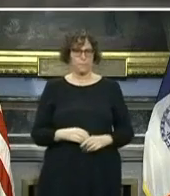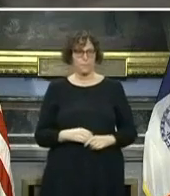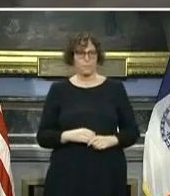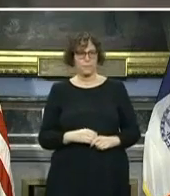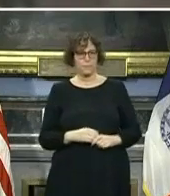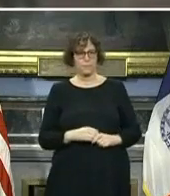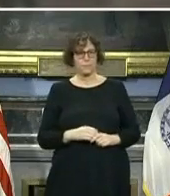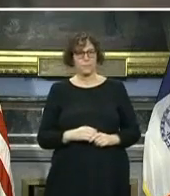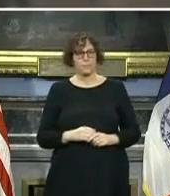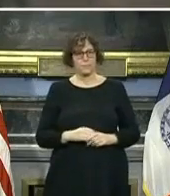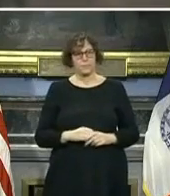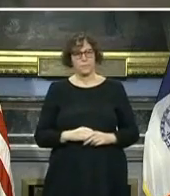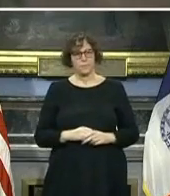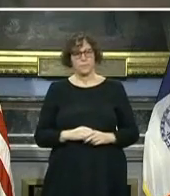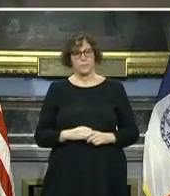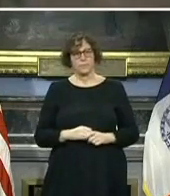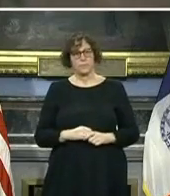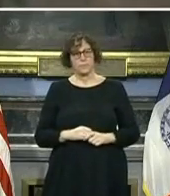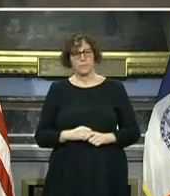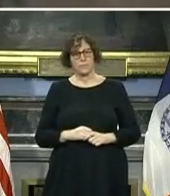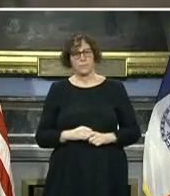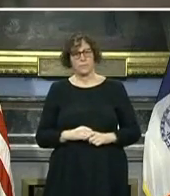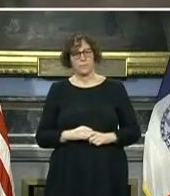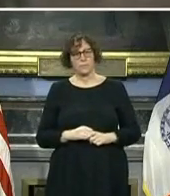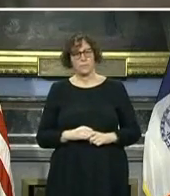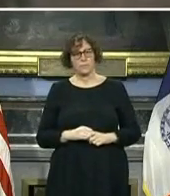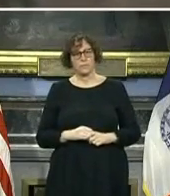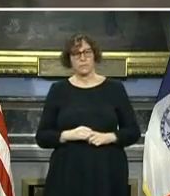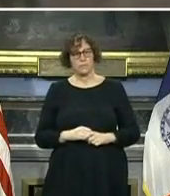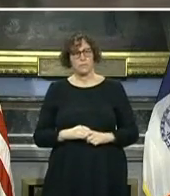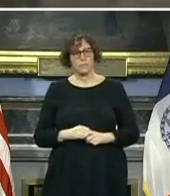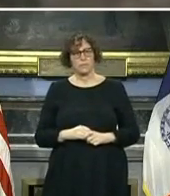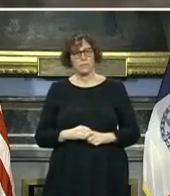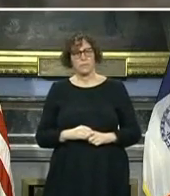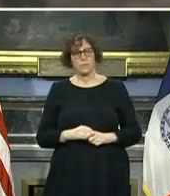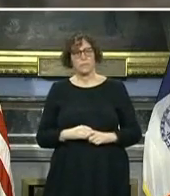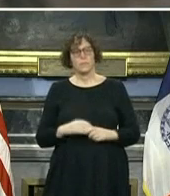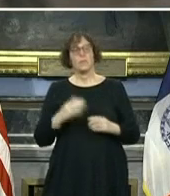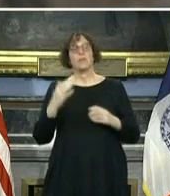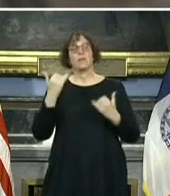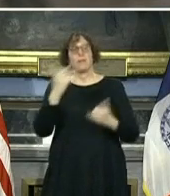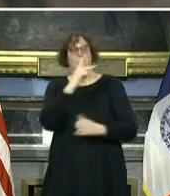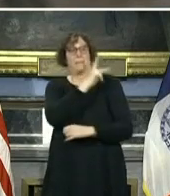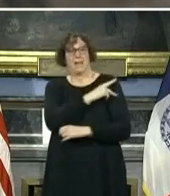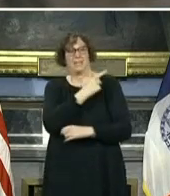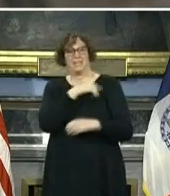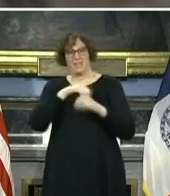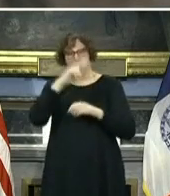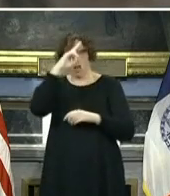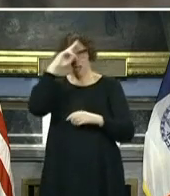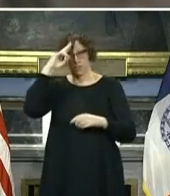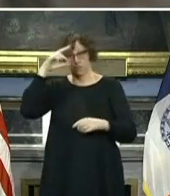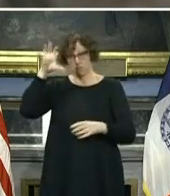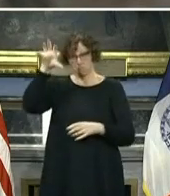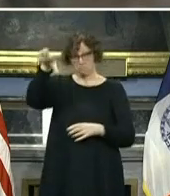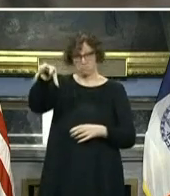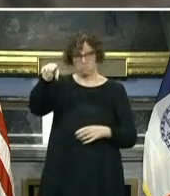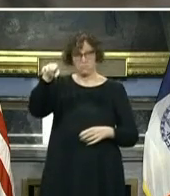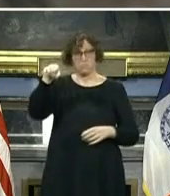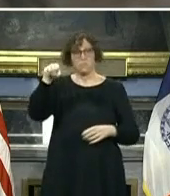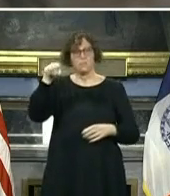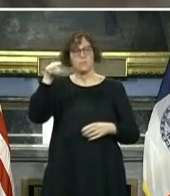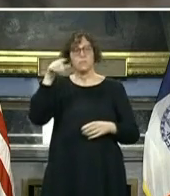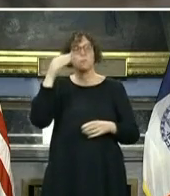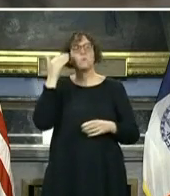are they getting cycles of hydrochloroquine? Is that happening for every patient that's coming in? Is